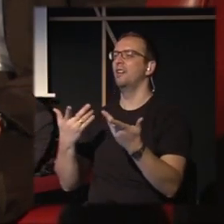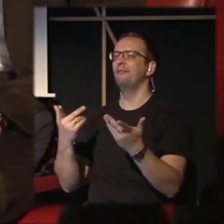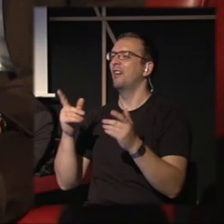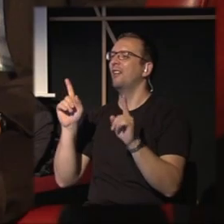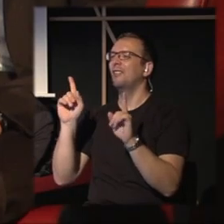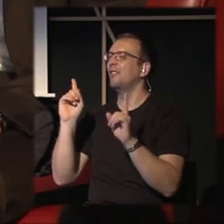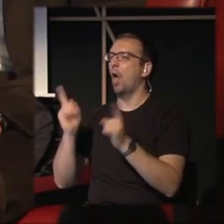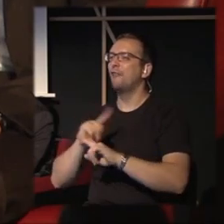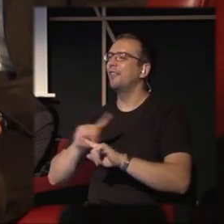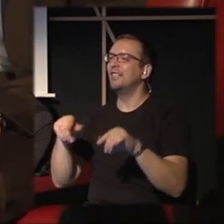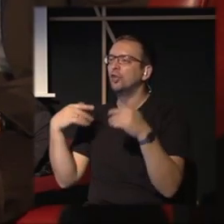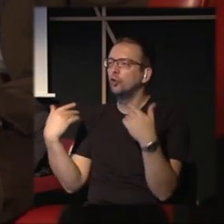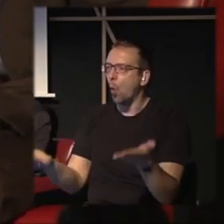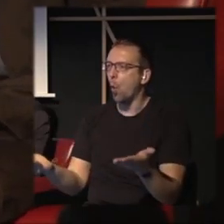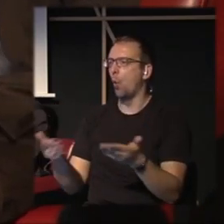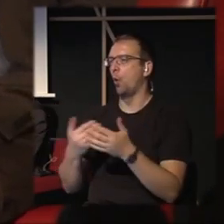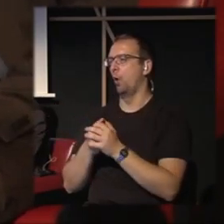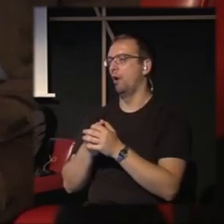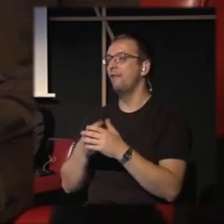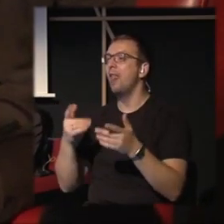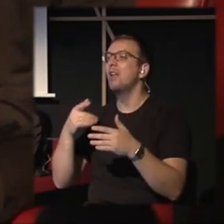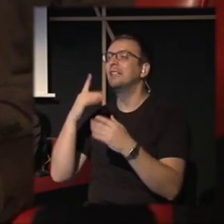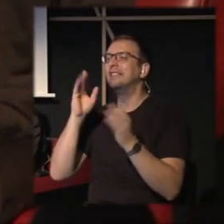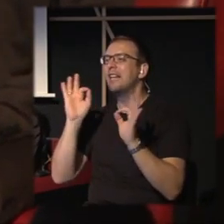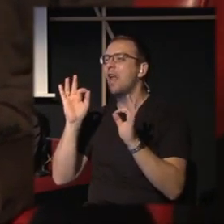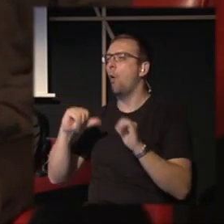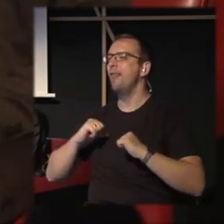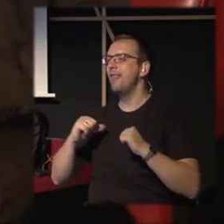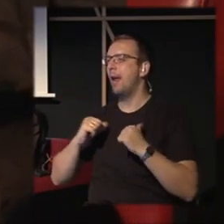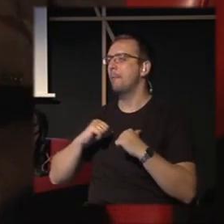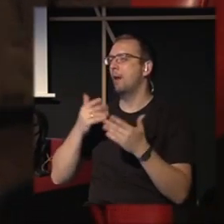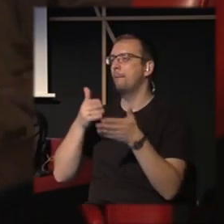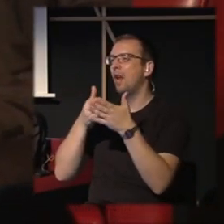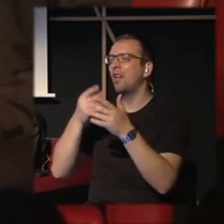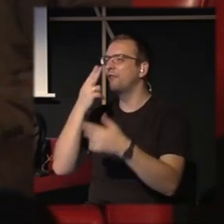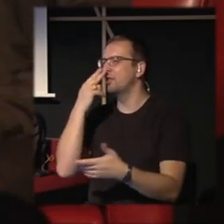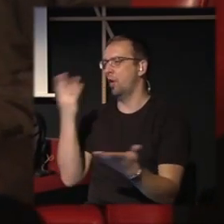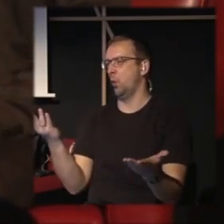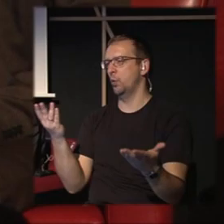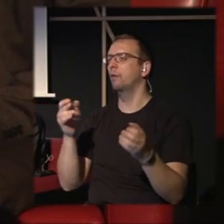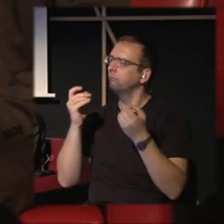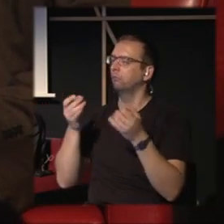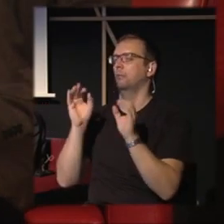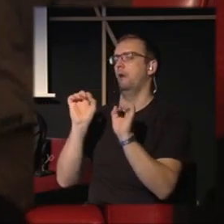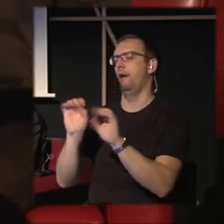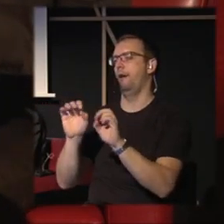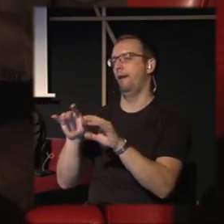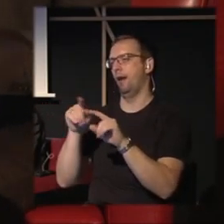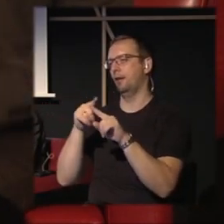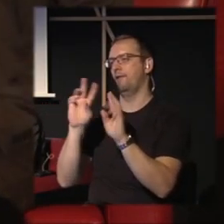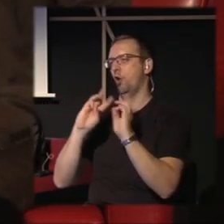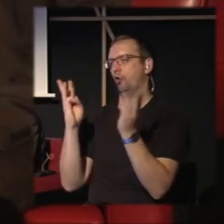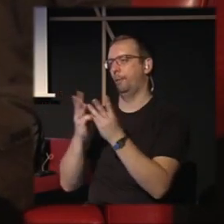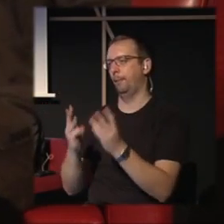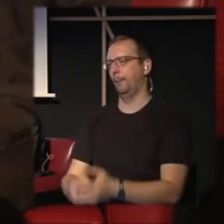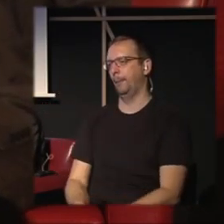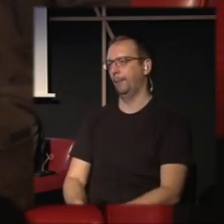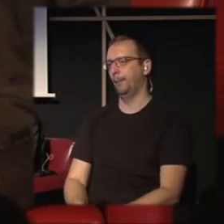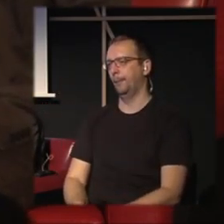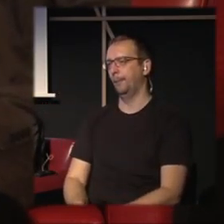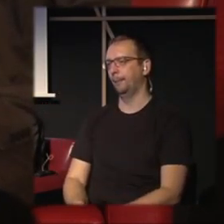life. Great. Thank you. Elena, you've been very much involved into the development of the